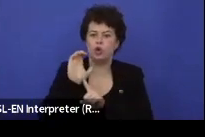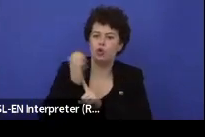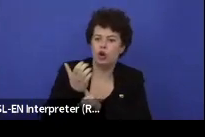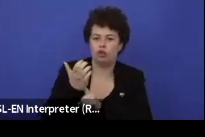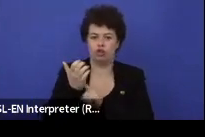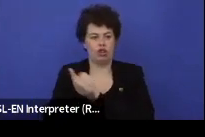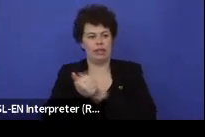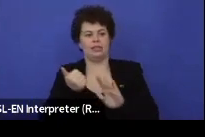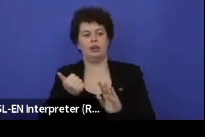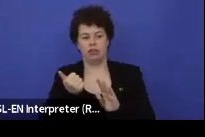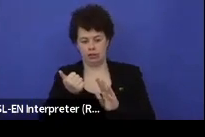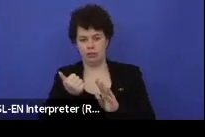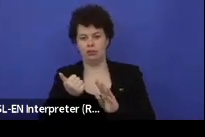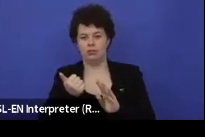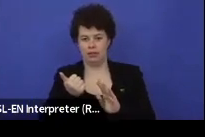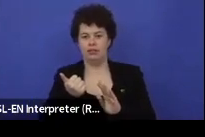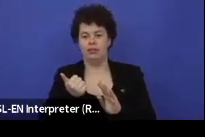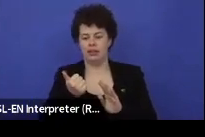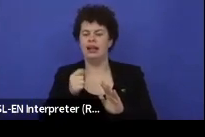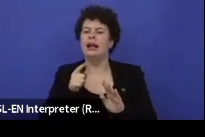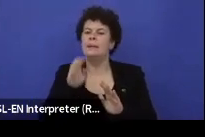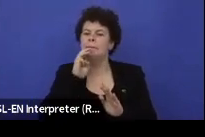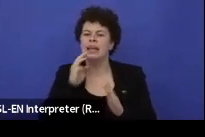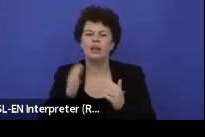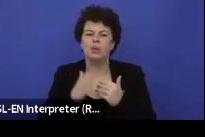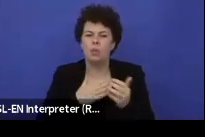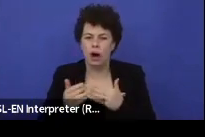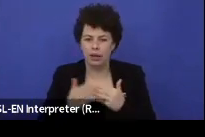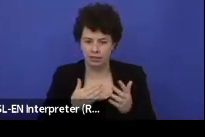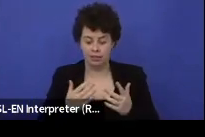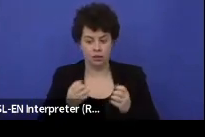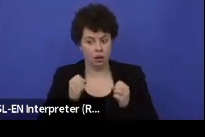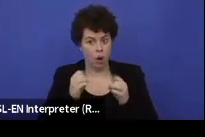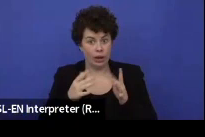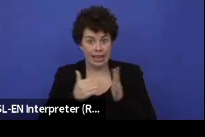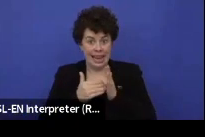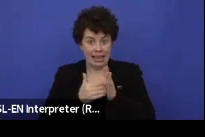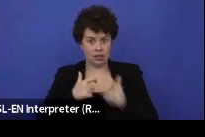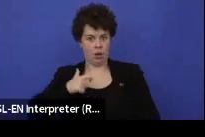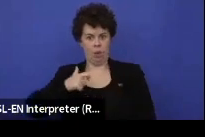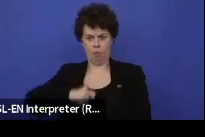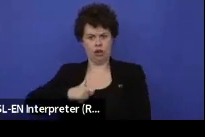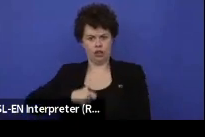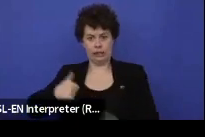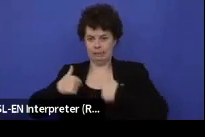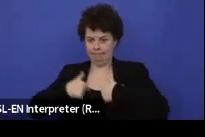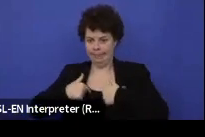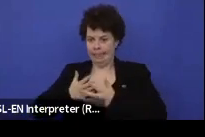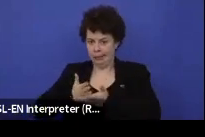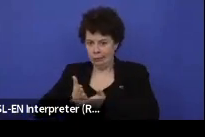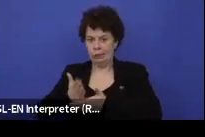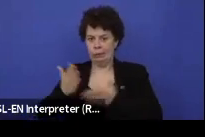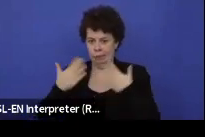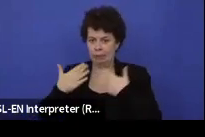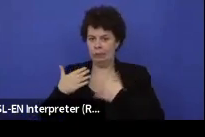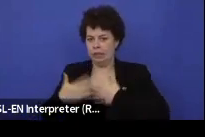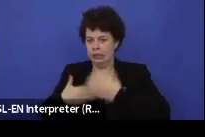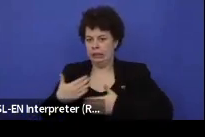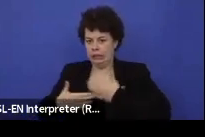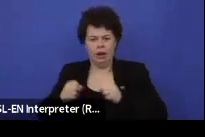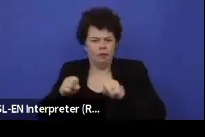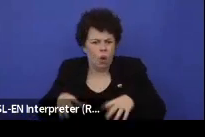experience. And that view takes the view that, yes, of course, the person is experiencing the menopause, of course they